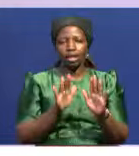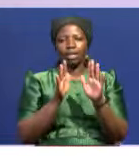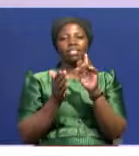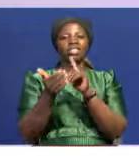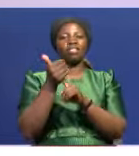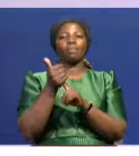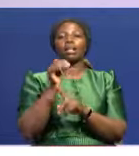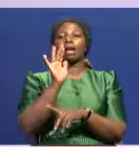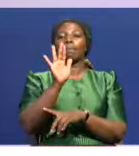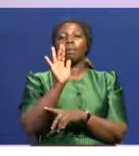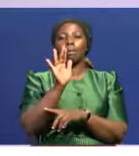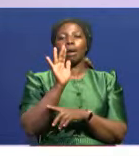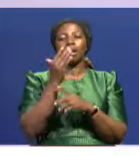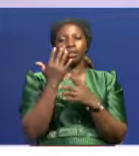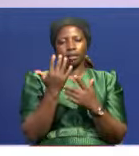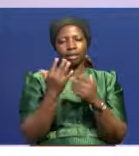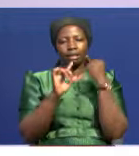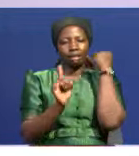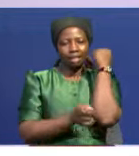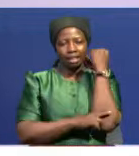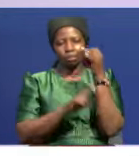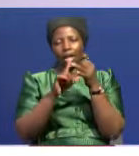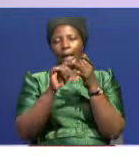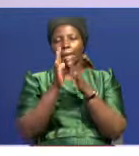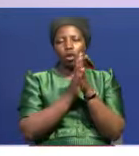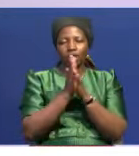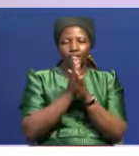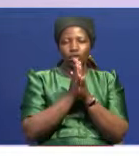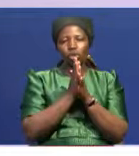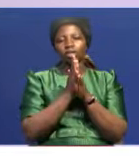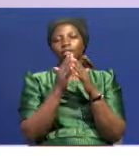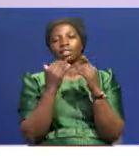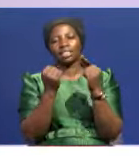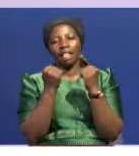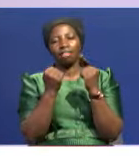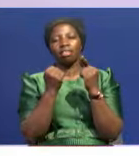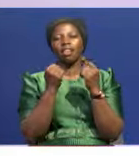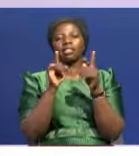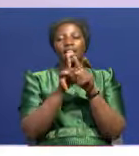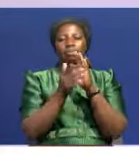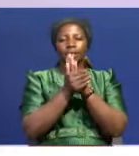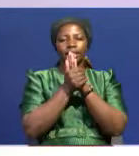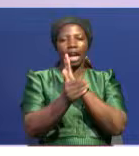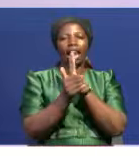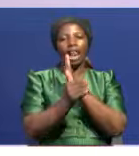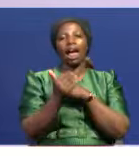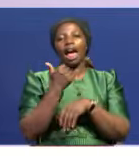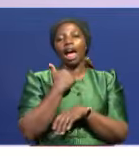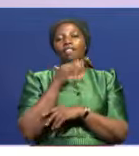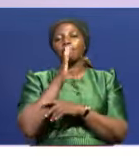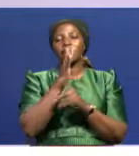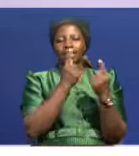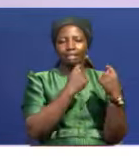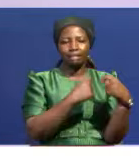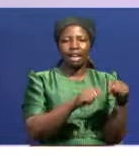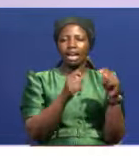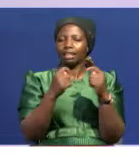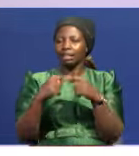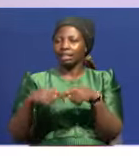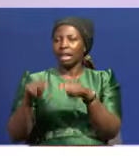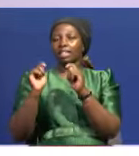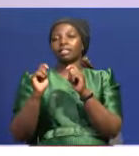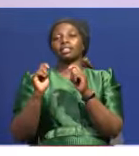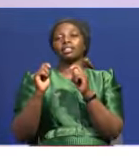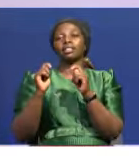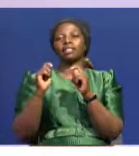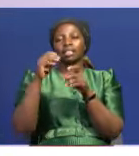Your composure, discipline, motivation, courage, and skill have been tested consistently